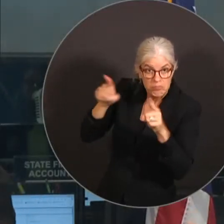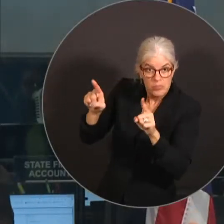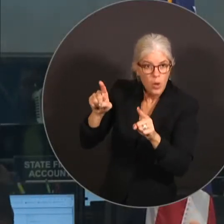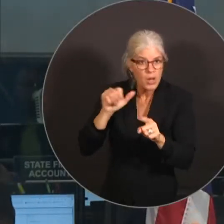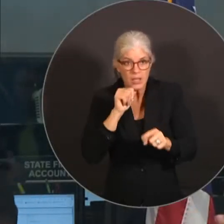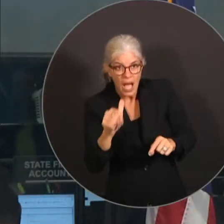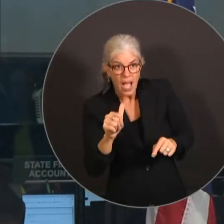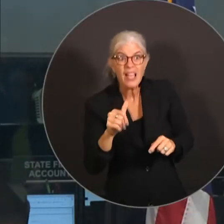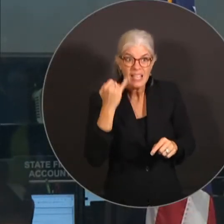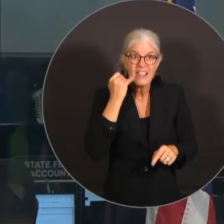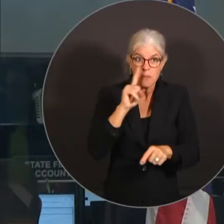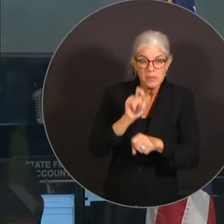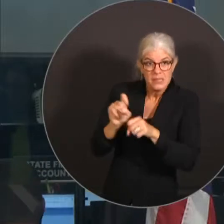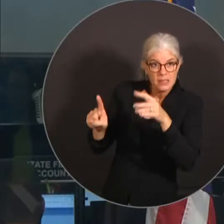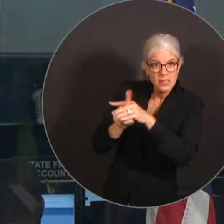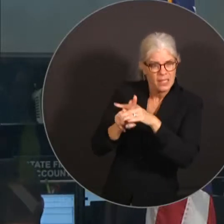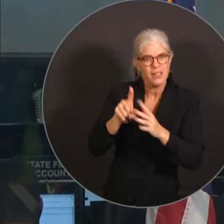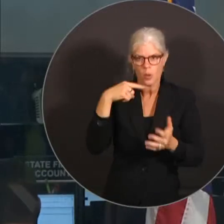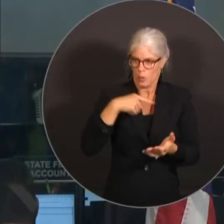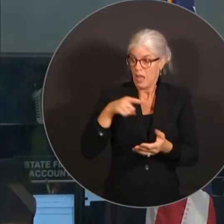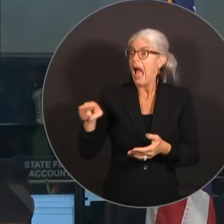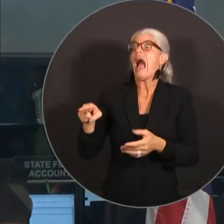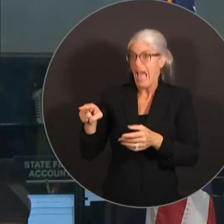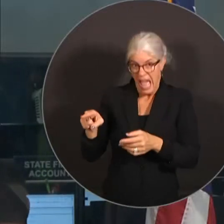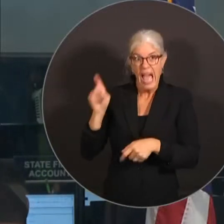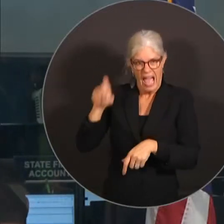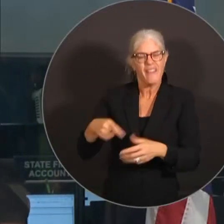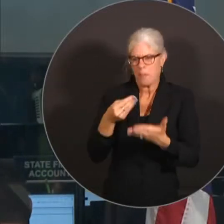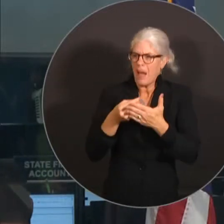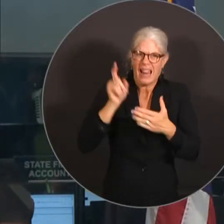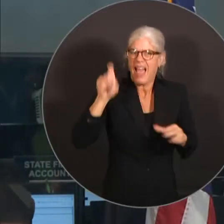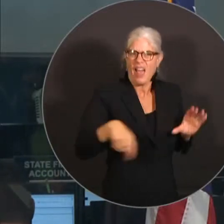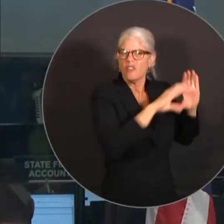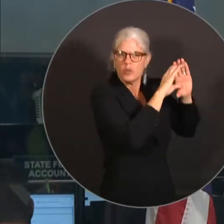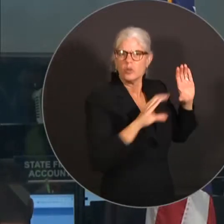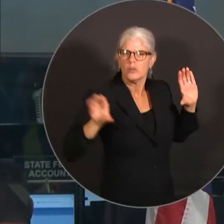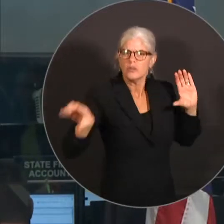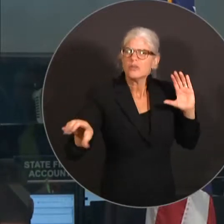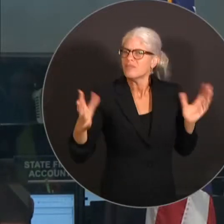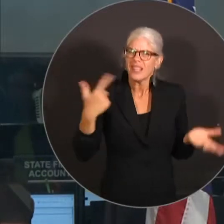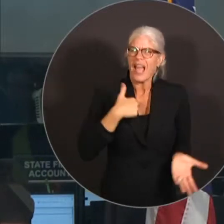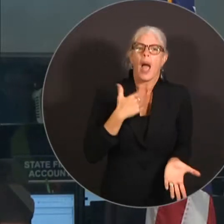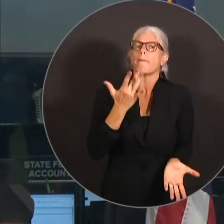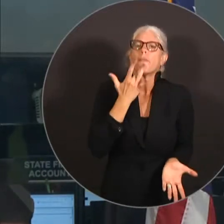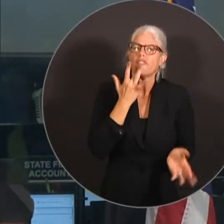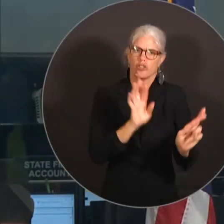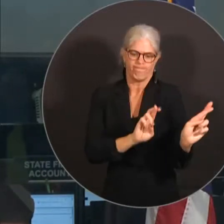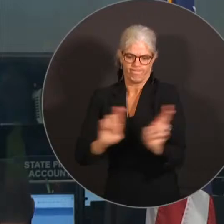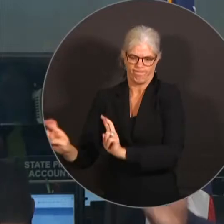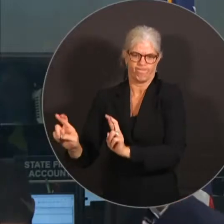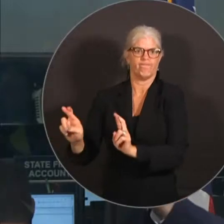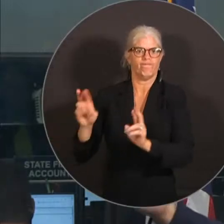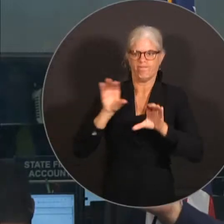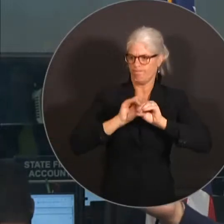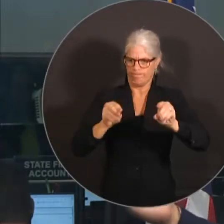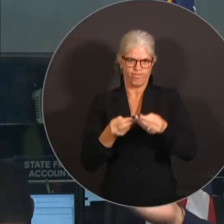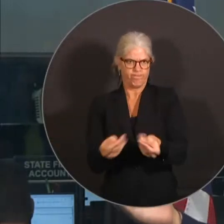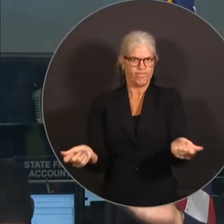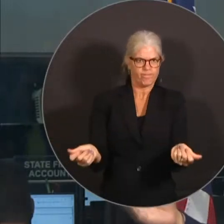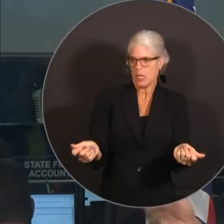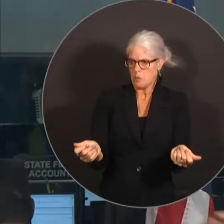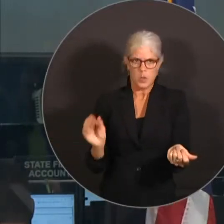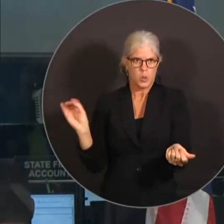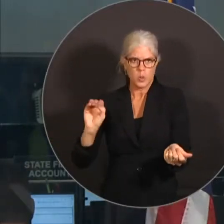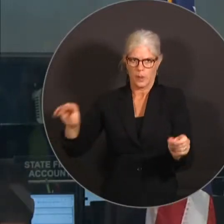to execute these contracts. But if you don't end up having to do it, I would much rather do that than be in a situation where like we have no gas